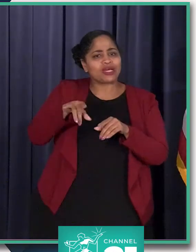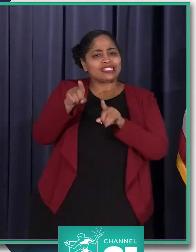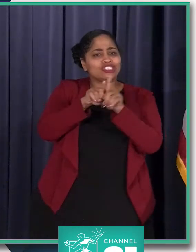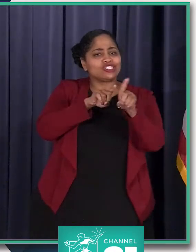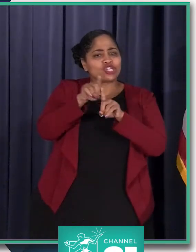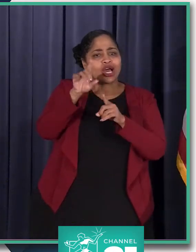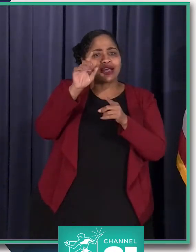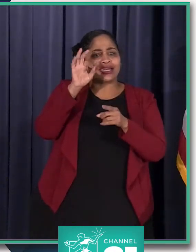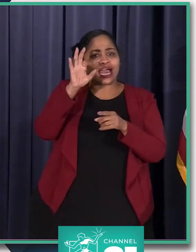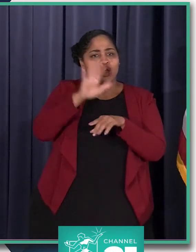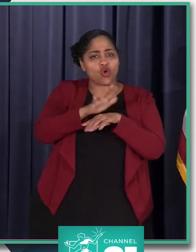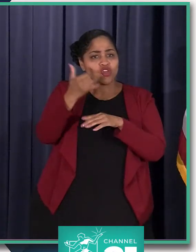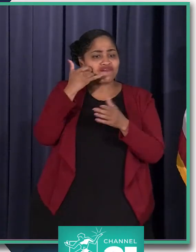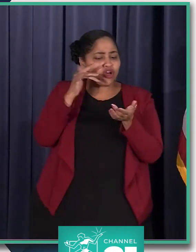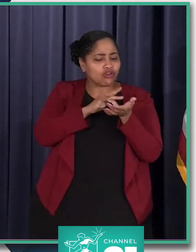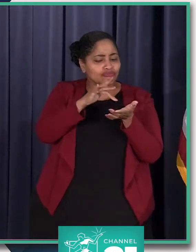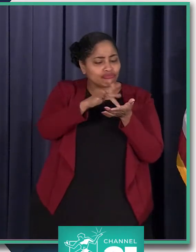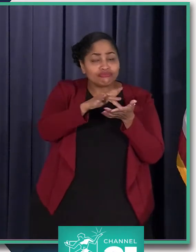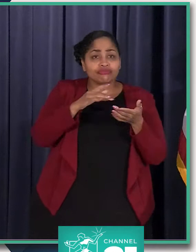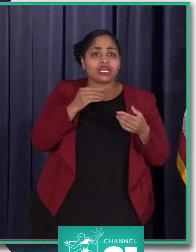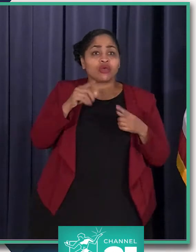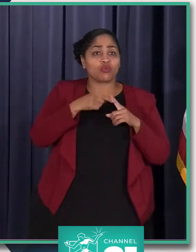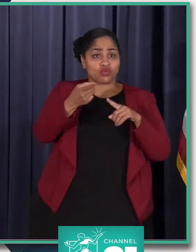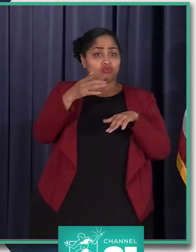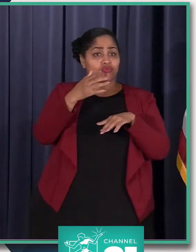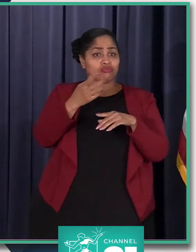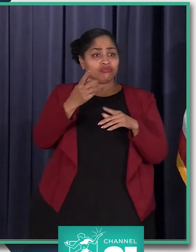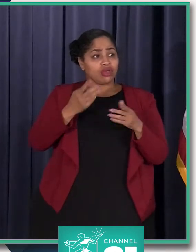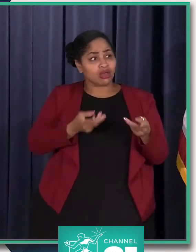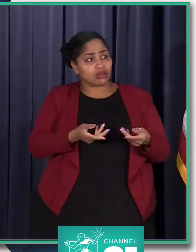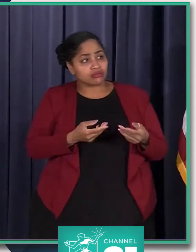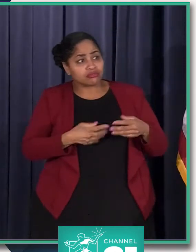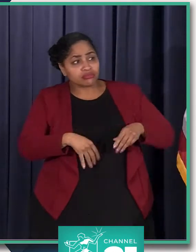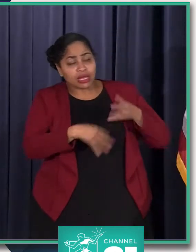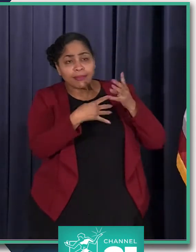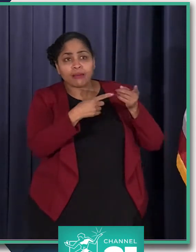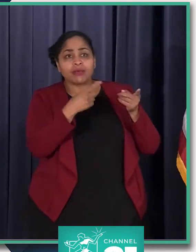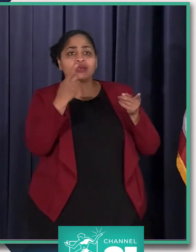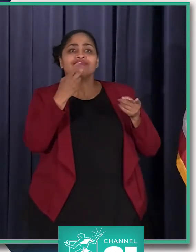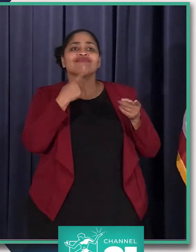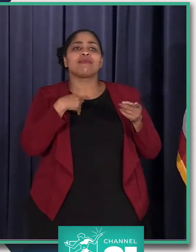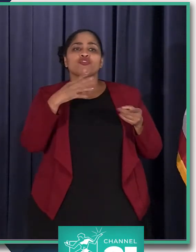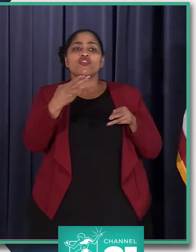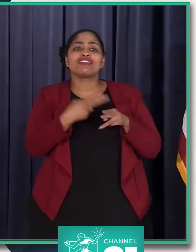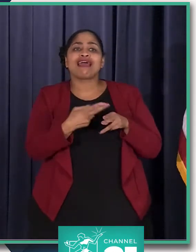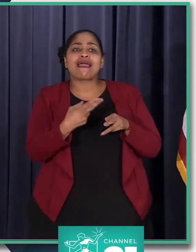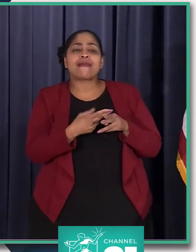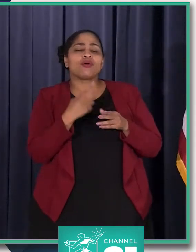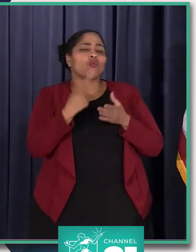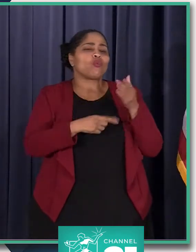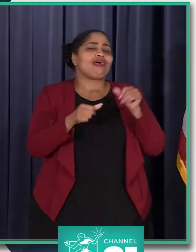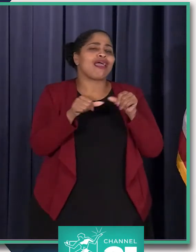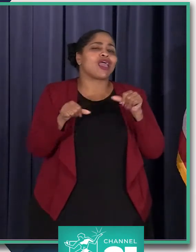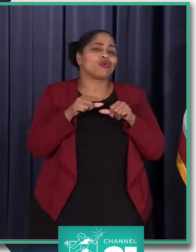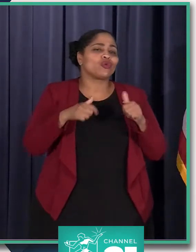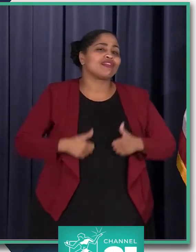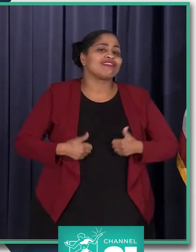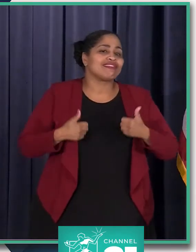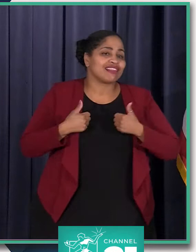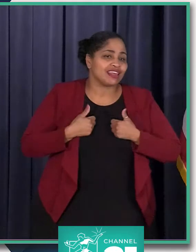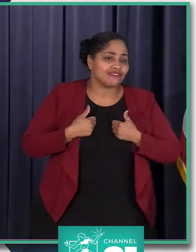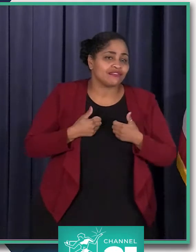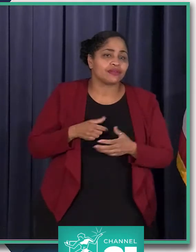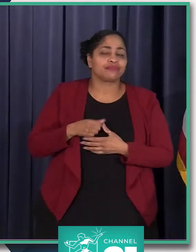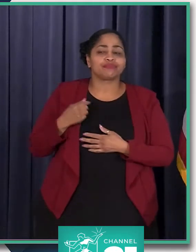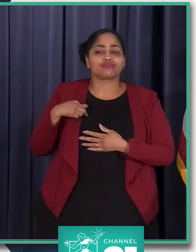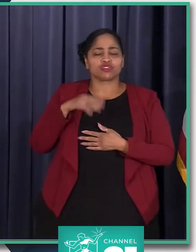phone, and when you come on, tell me your name and what neighborhood you live in.